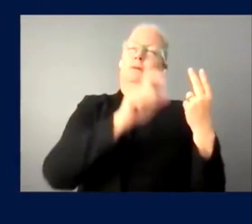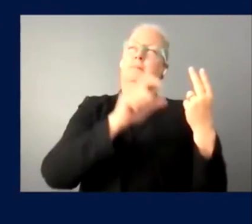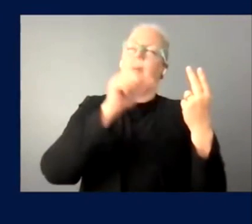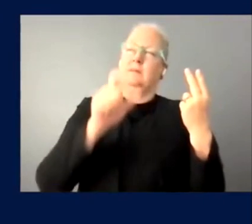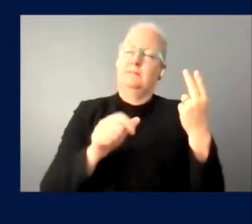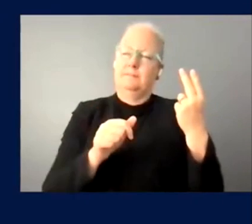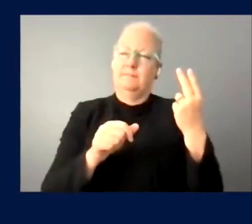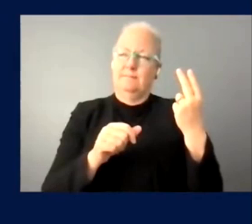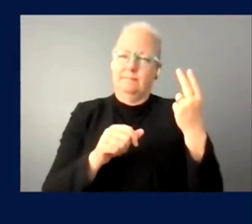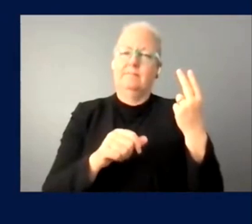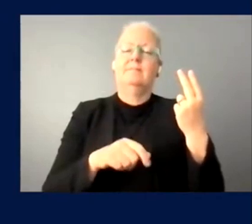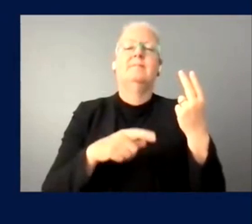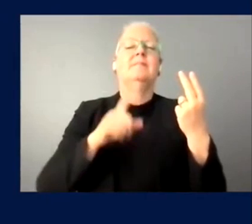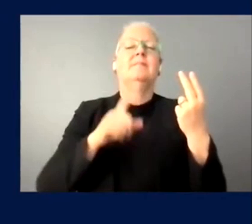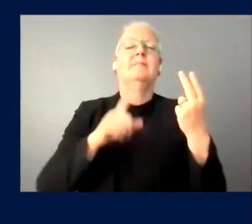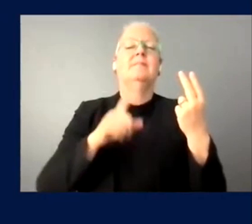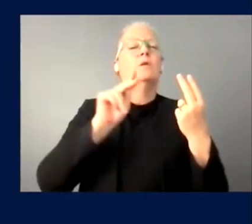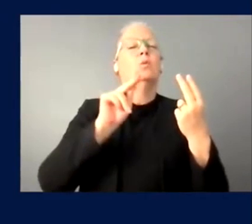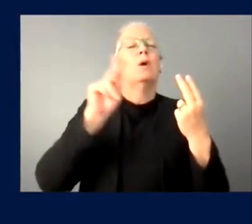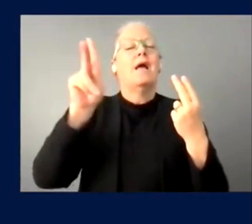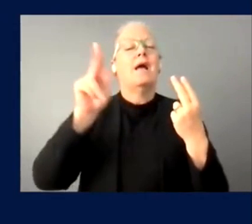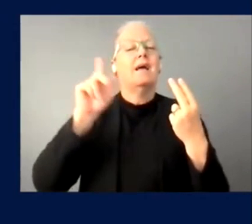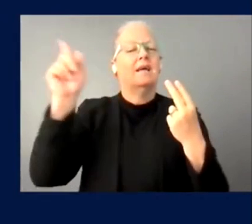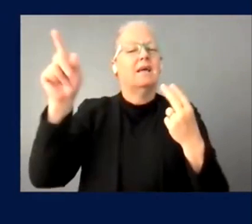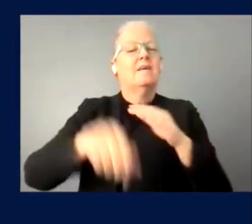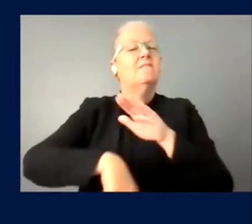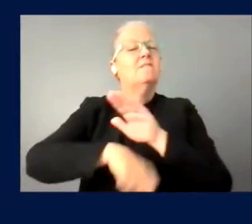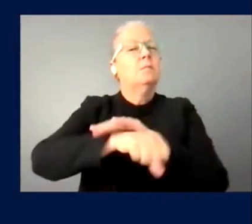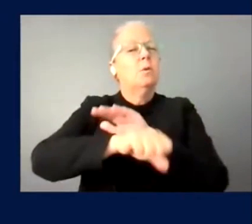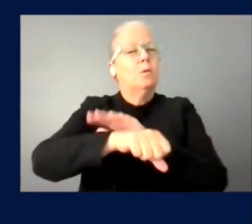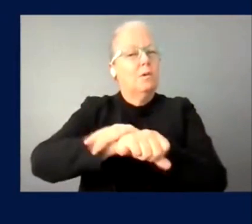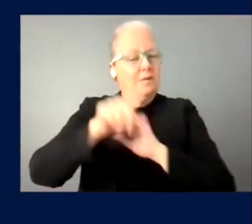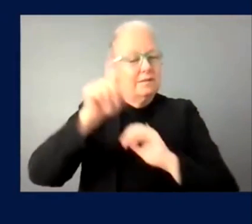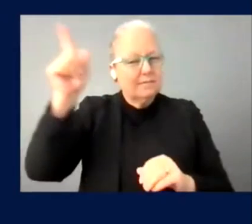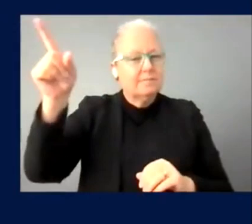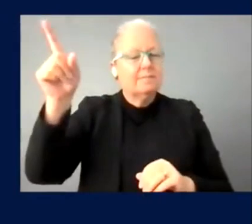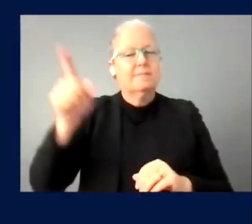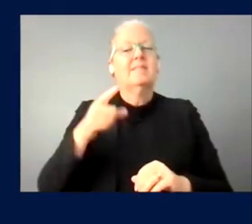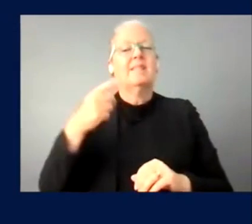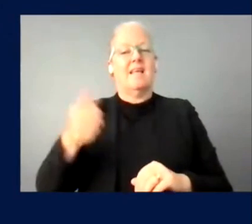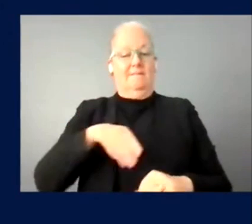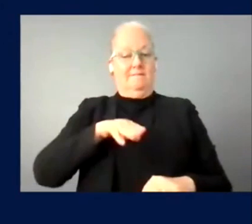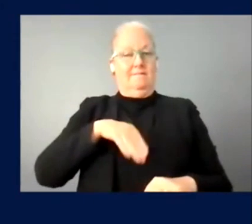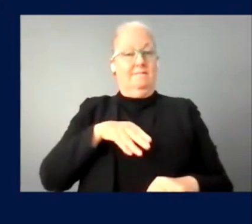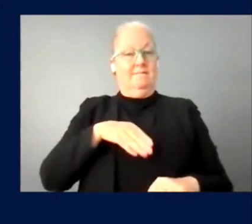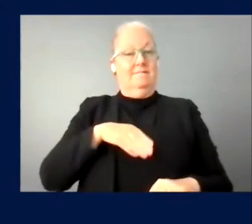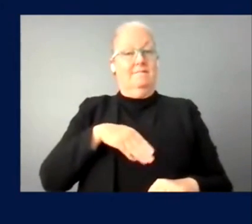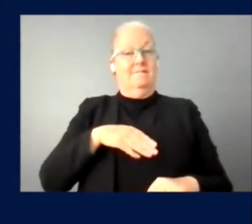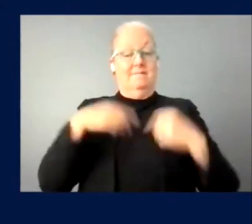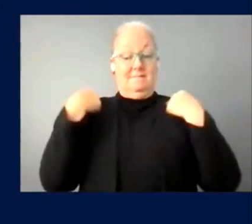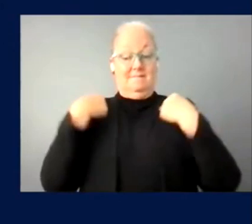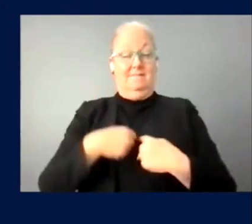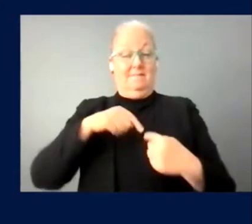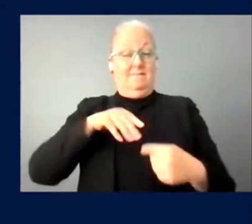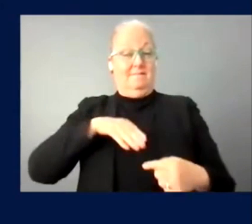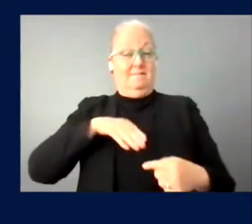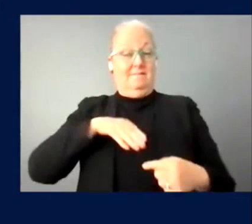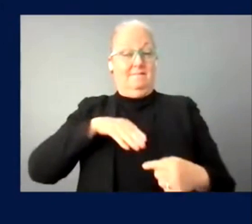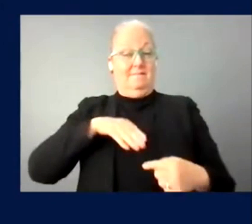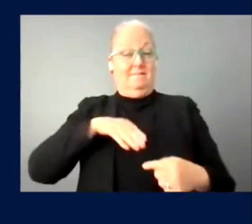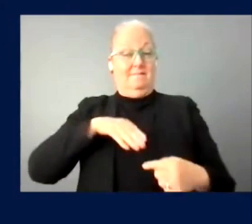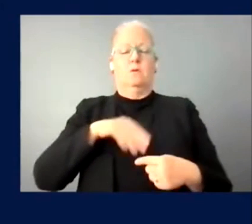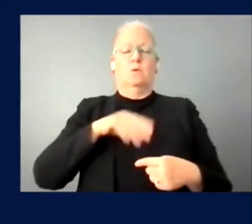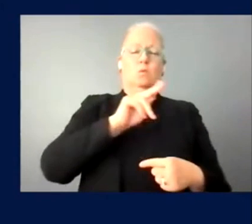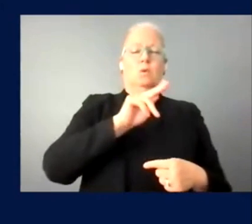the UK, and they are using a lanyard system at their club, which uses the kind of UK-wide